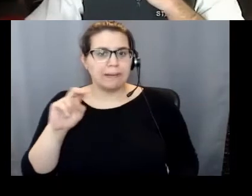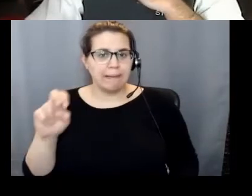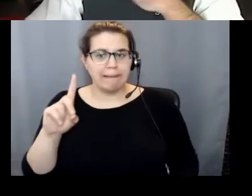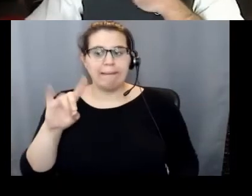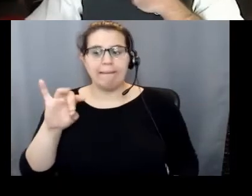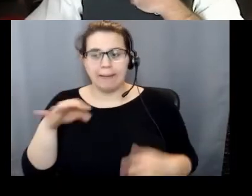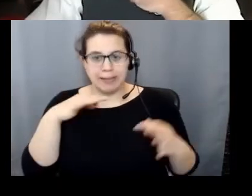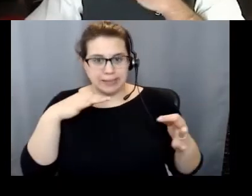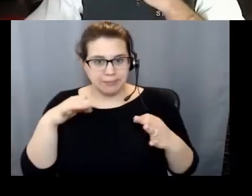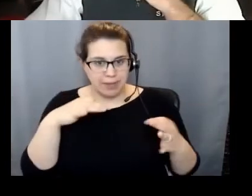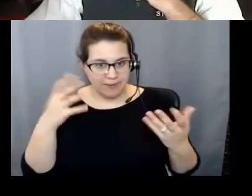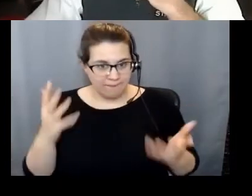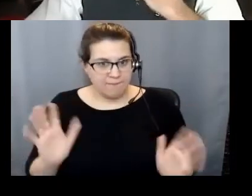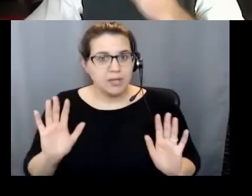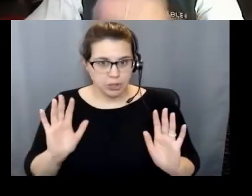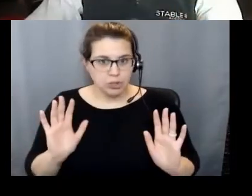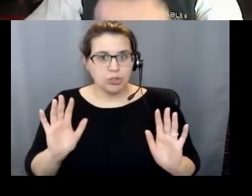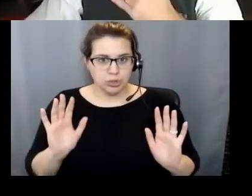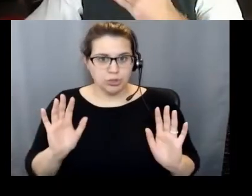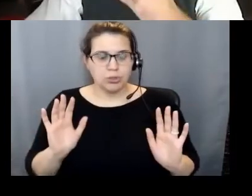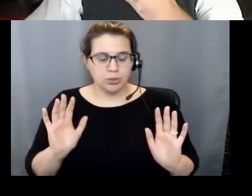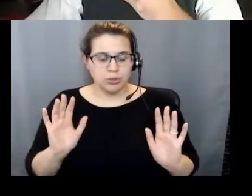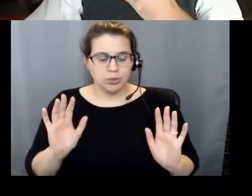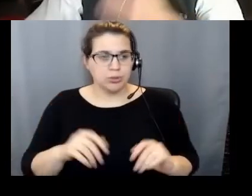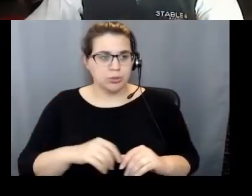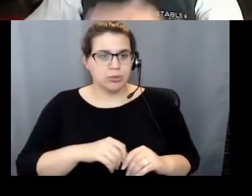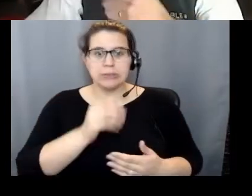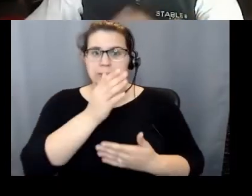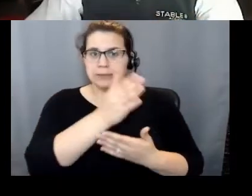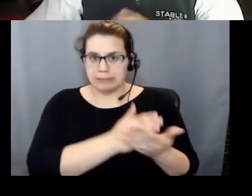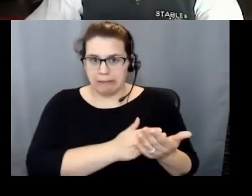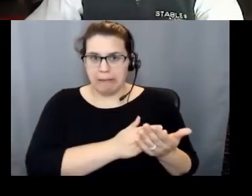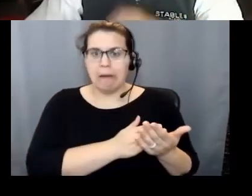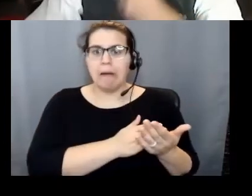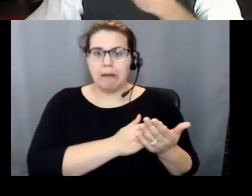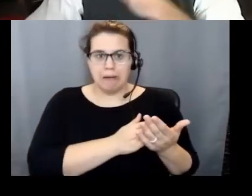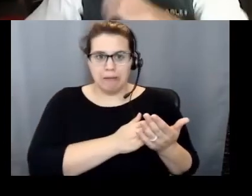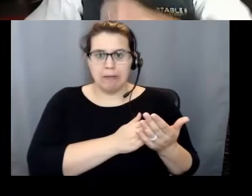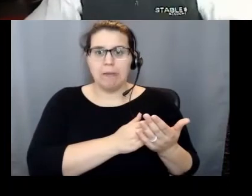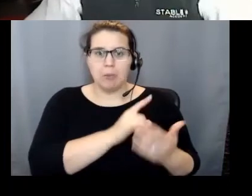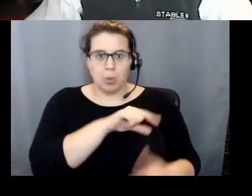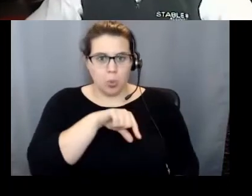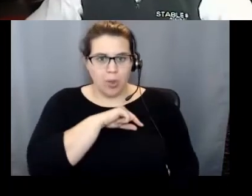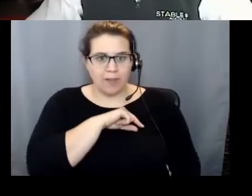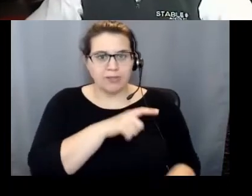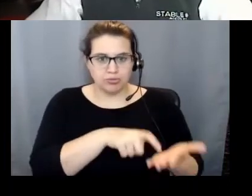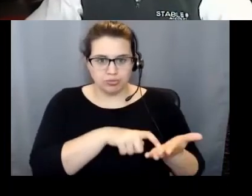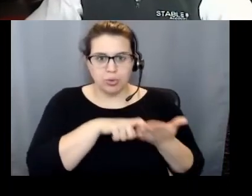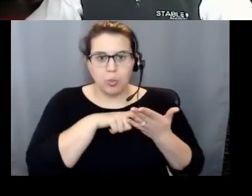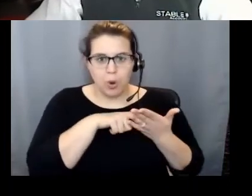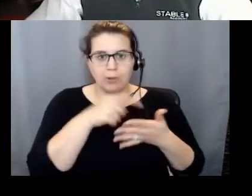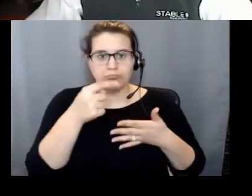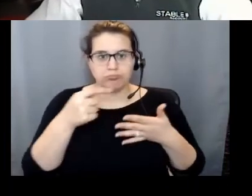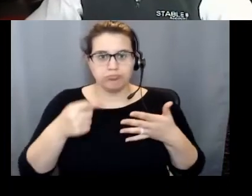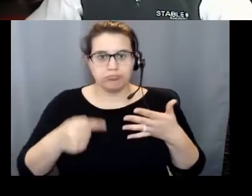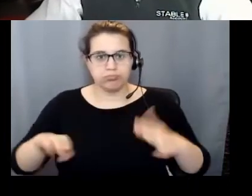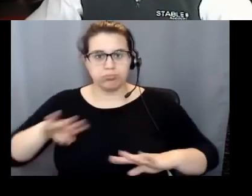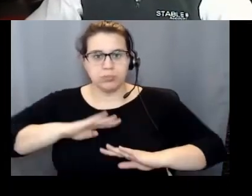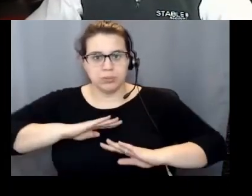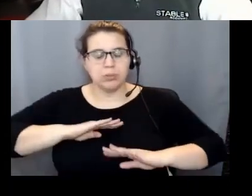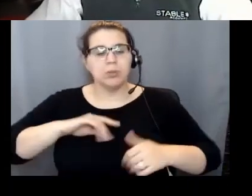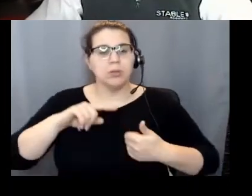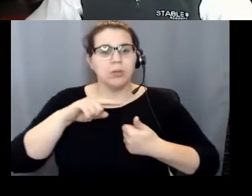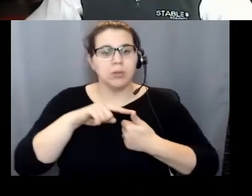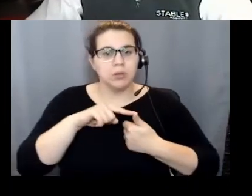of the presentation, that there are certain categories that need to be met in order to be eligible. This one asks